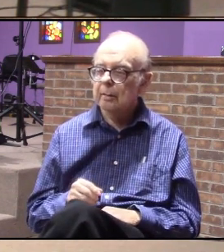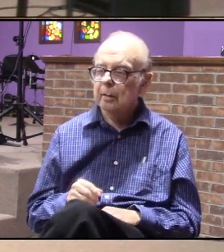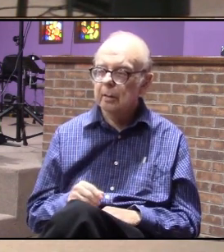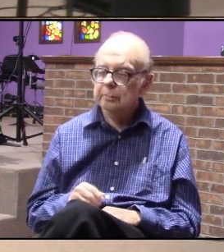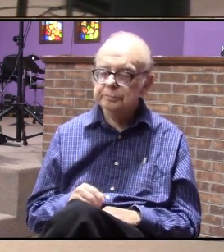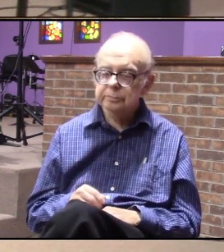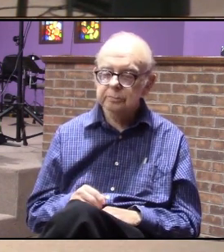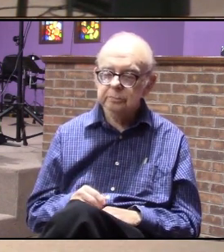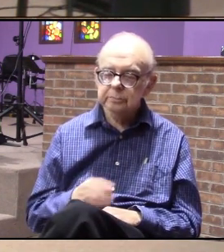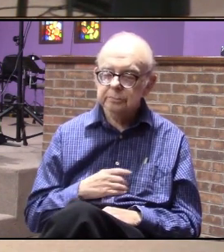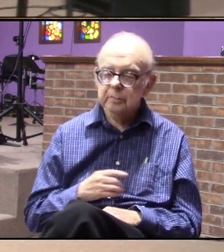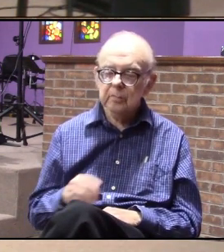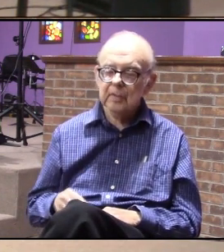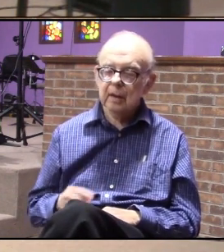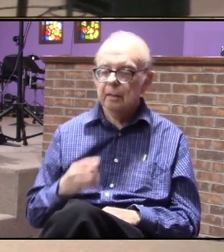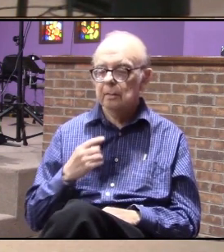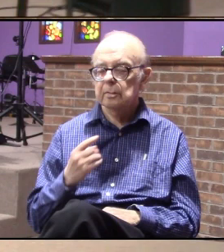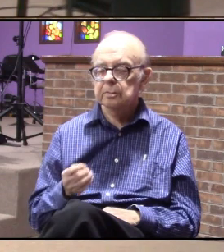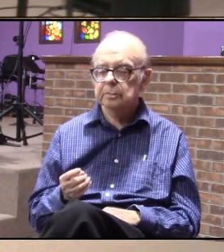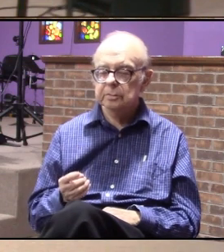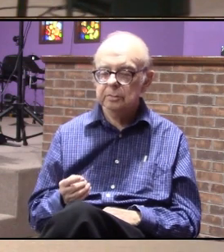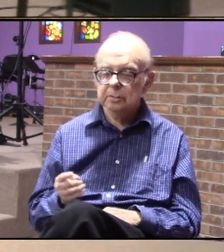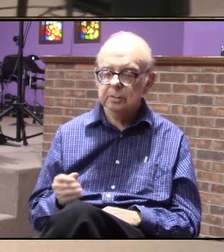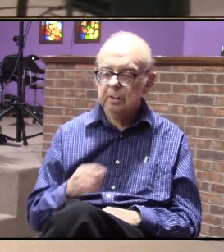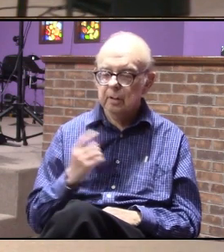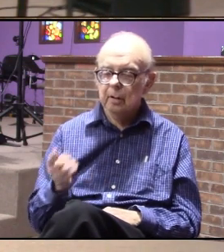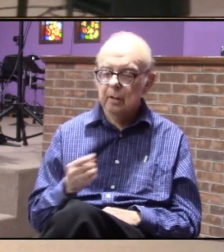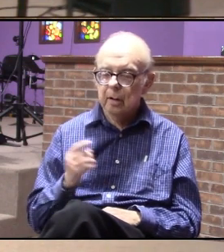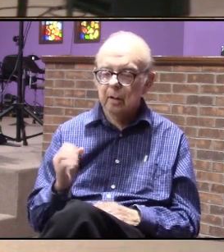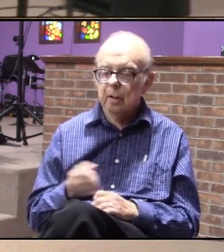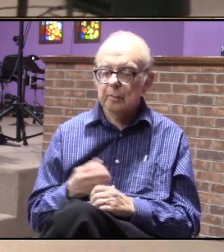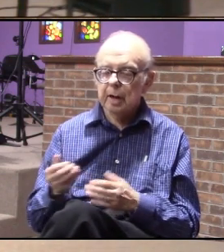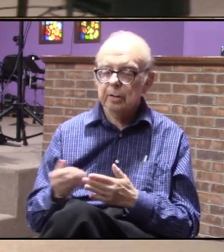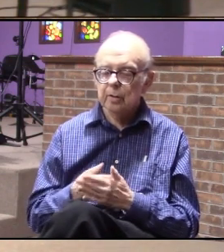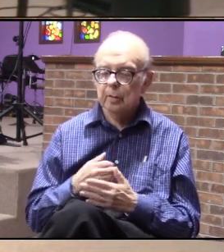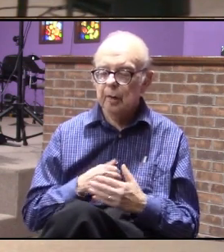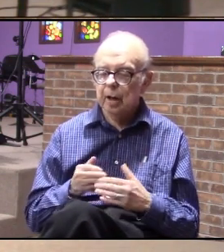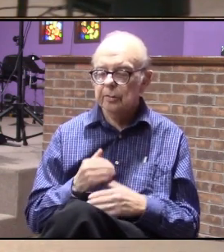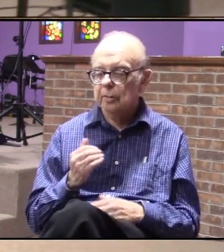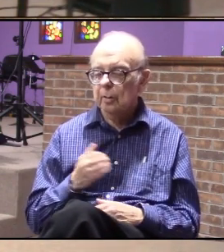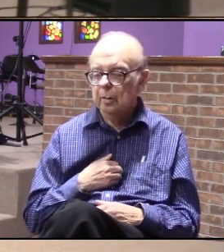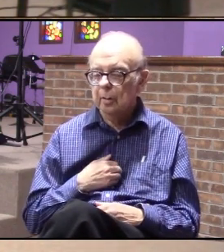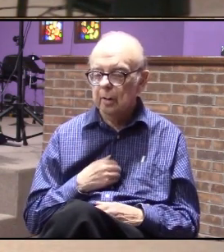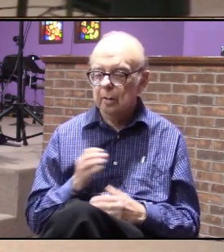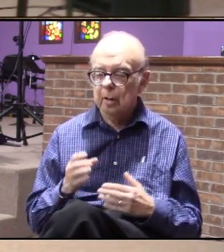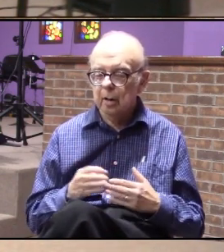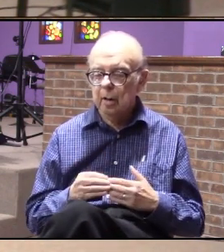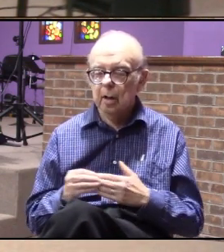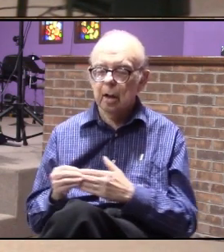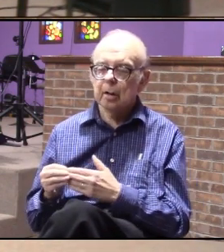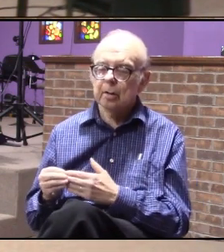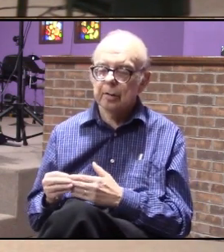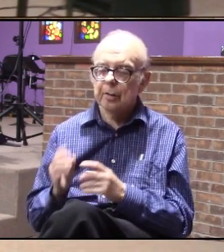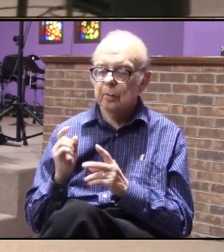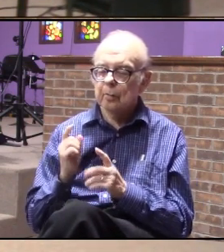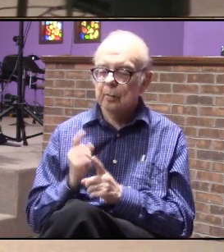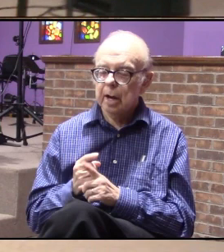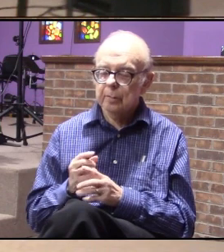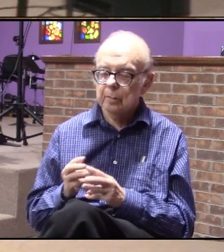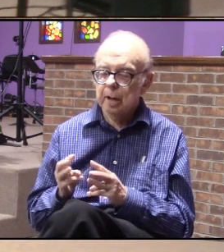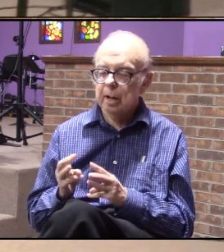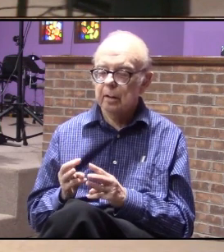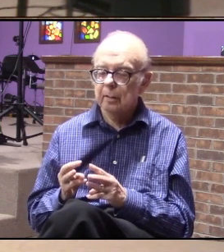And he says, listen, not only does he restore my soul, he leads me in the right paths.